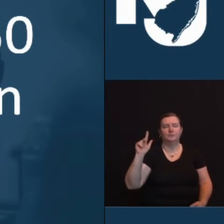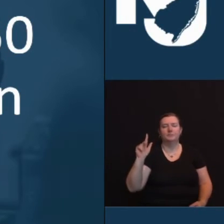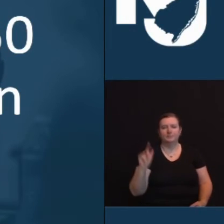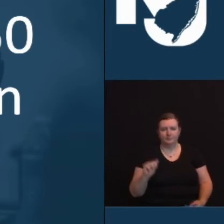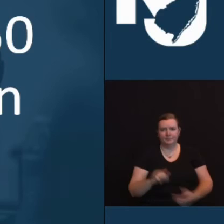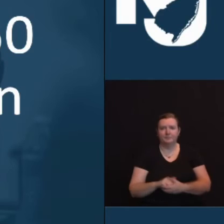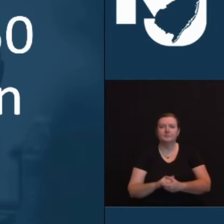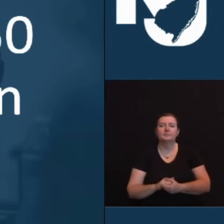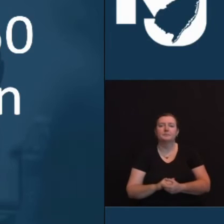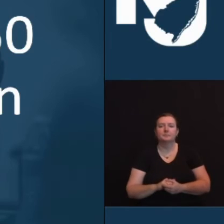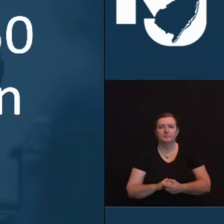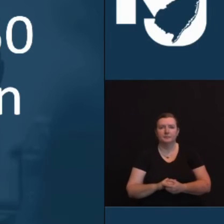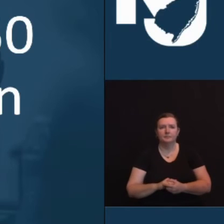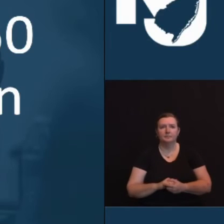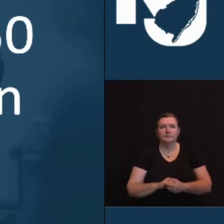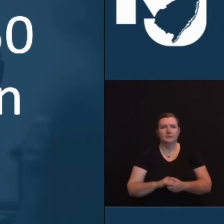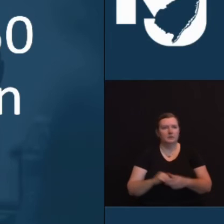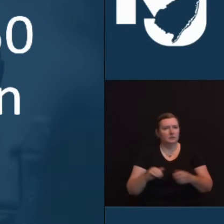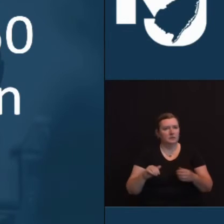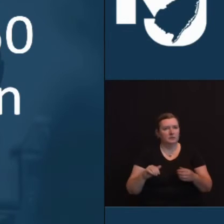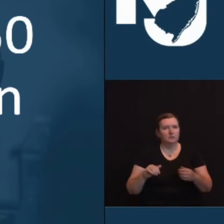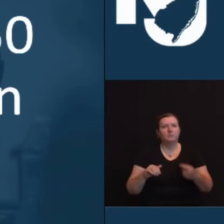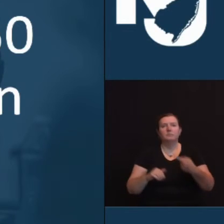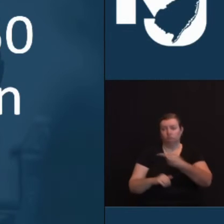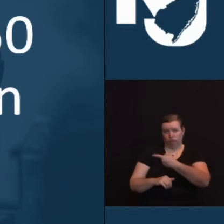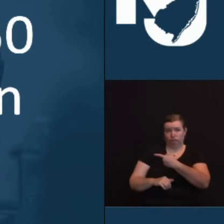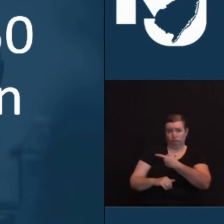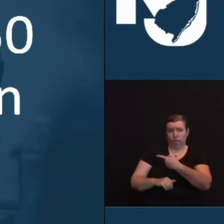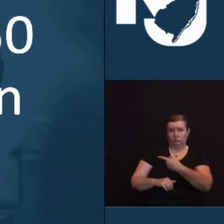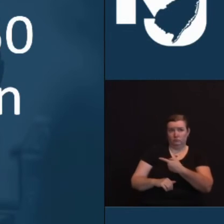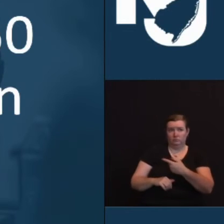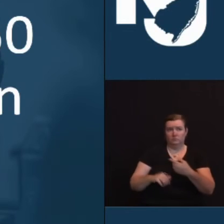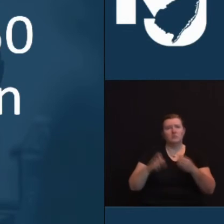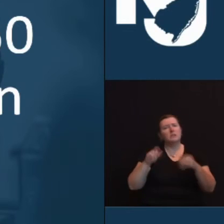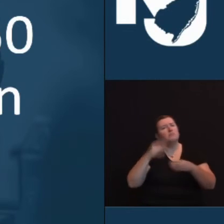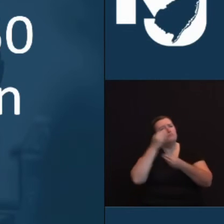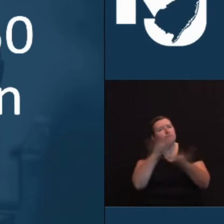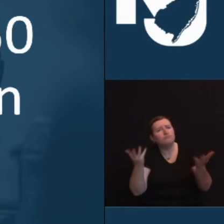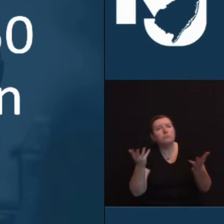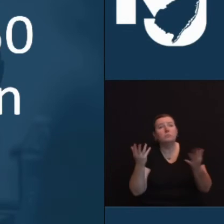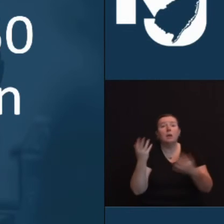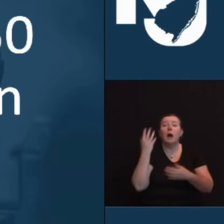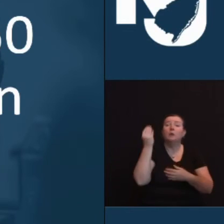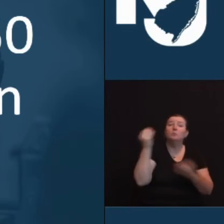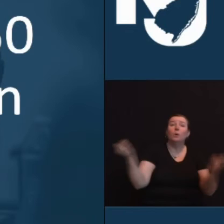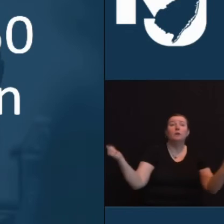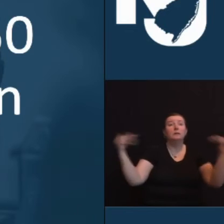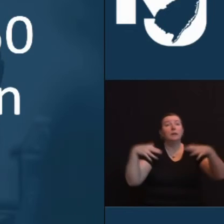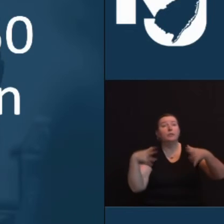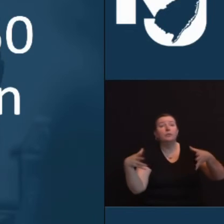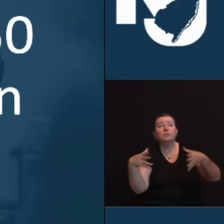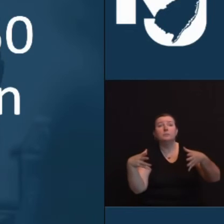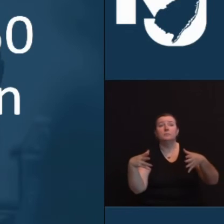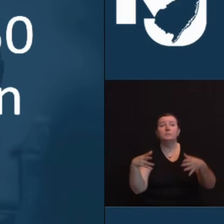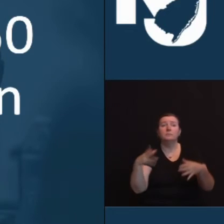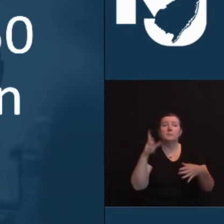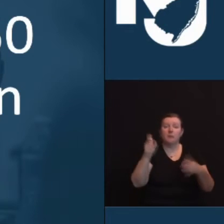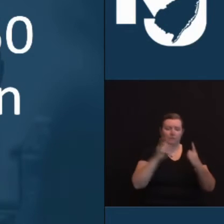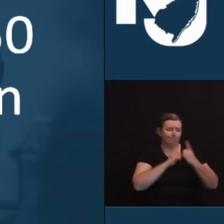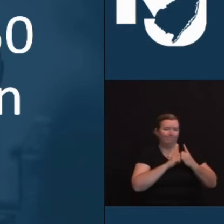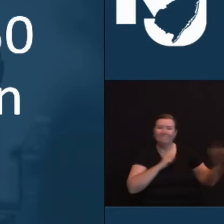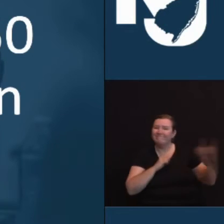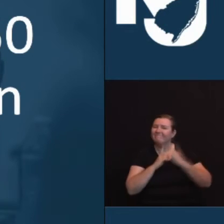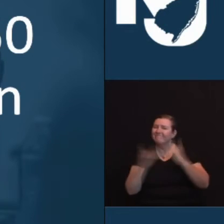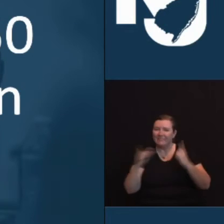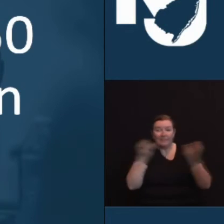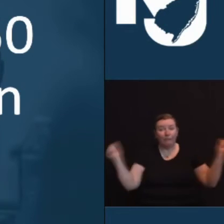hasn't changed, and we have to remind everybody of this, outdoor gatherings, even now, are subject to strict social distancing restrictions, including